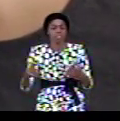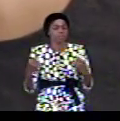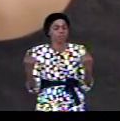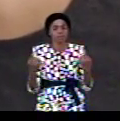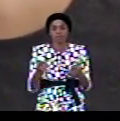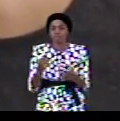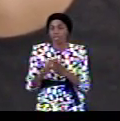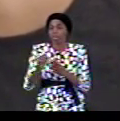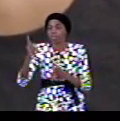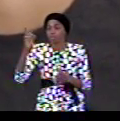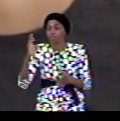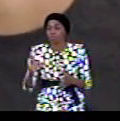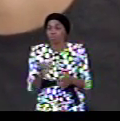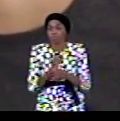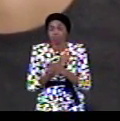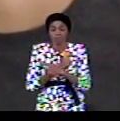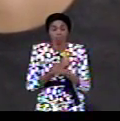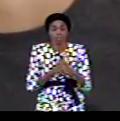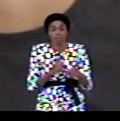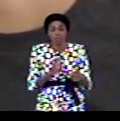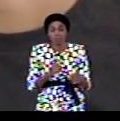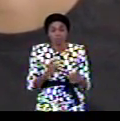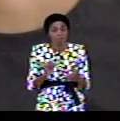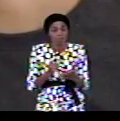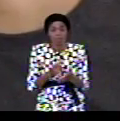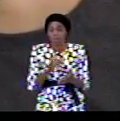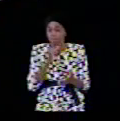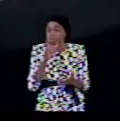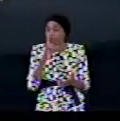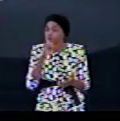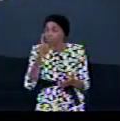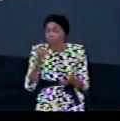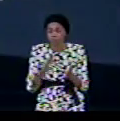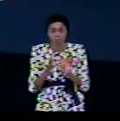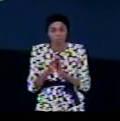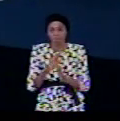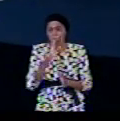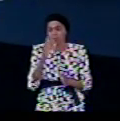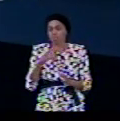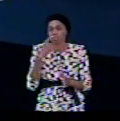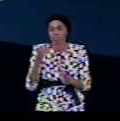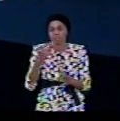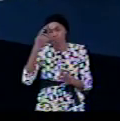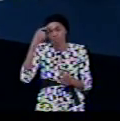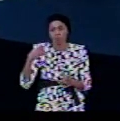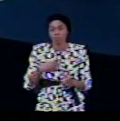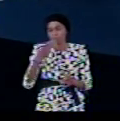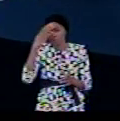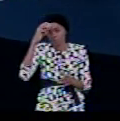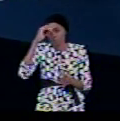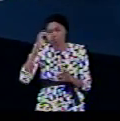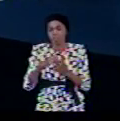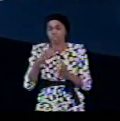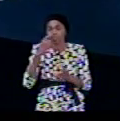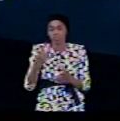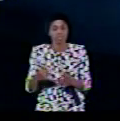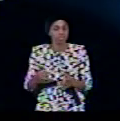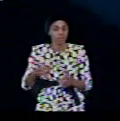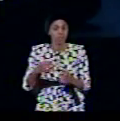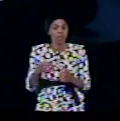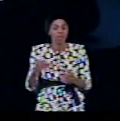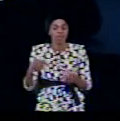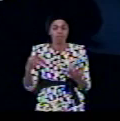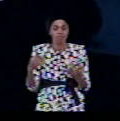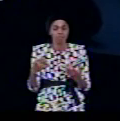them unconditionally. The Bible does not say, therefore we know him that has said, vengeance belongeth unto